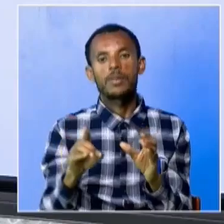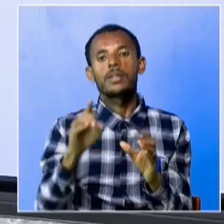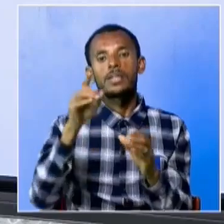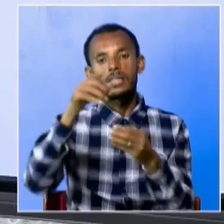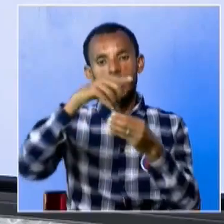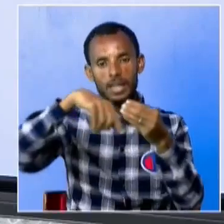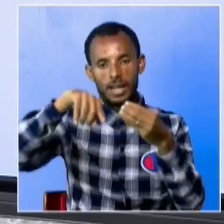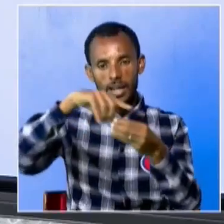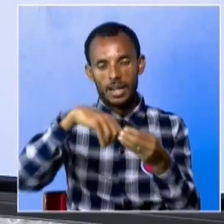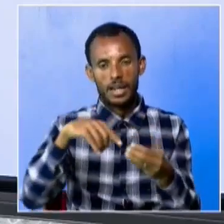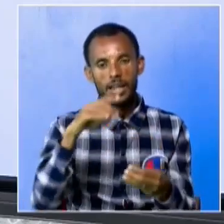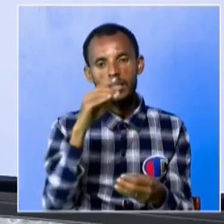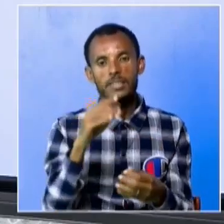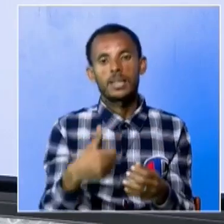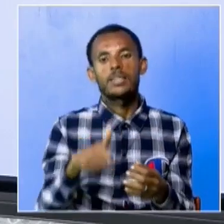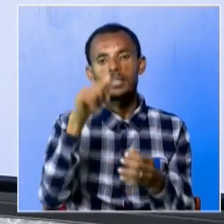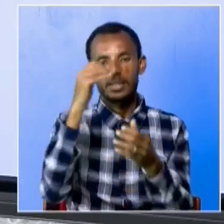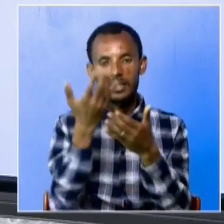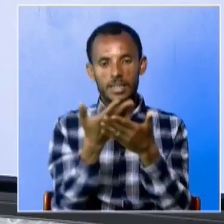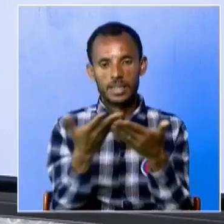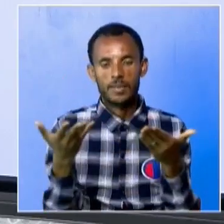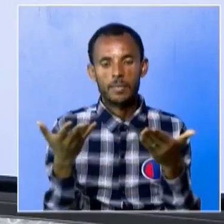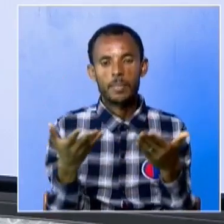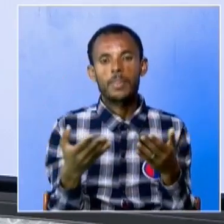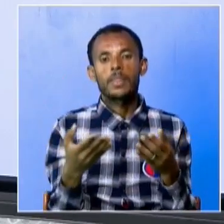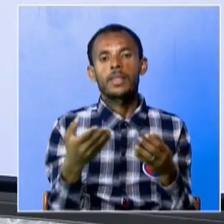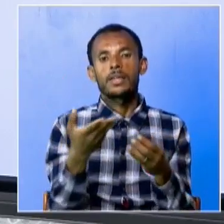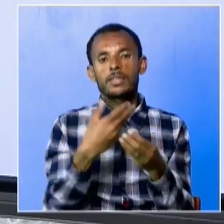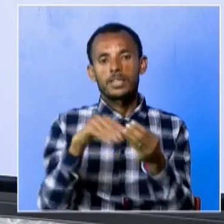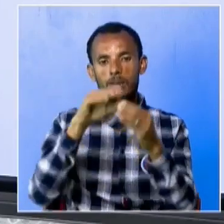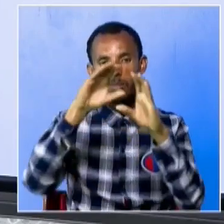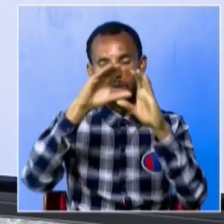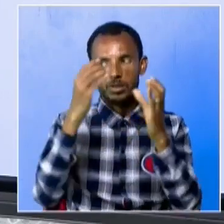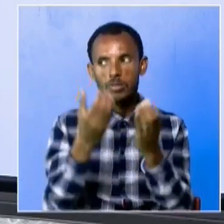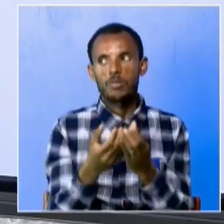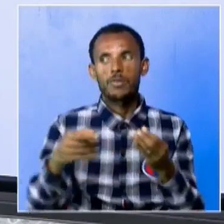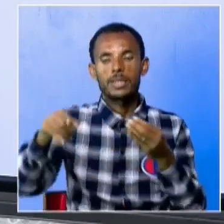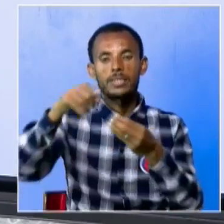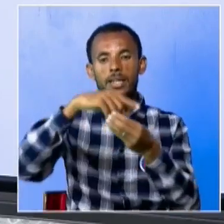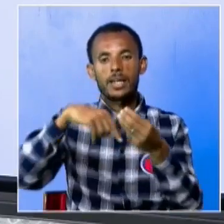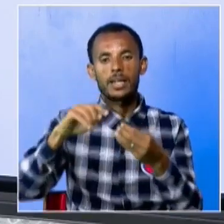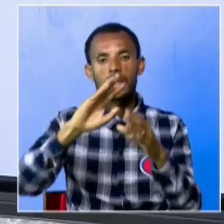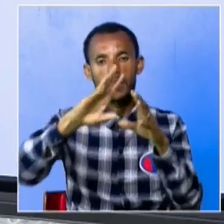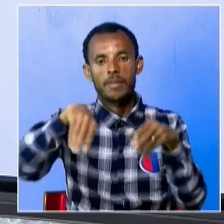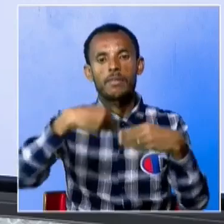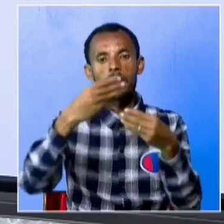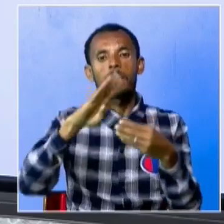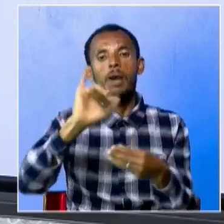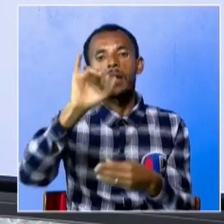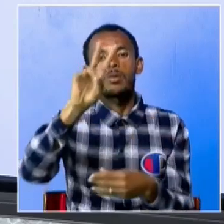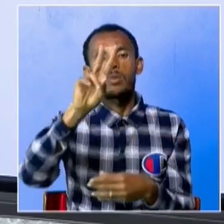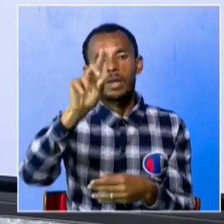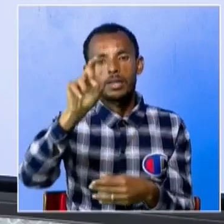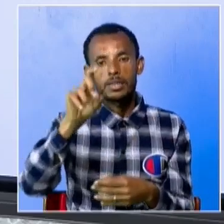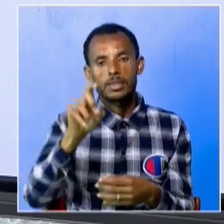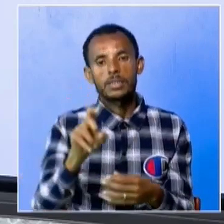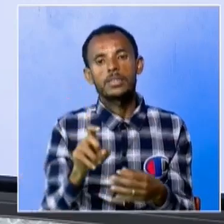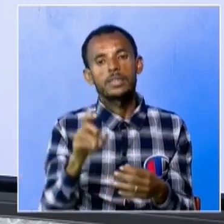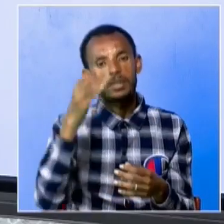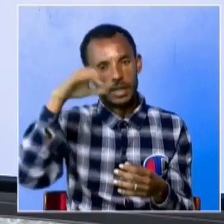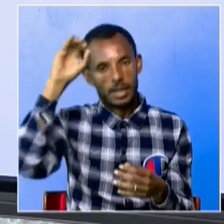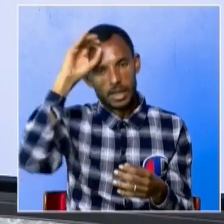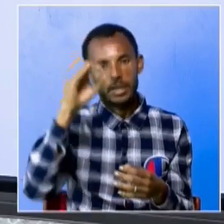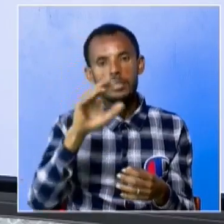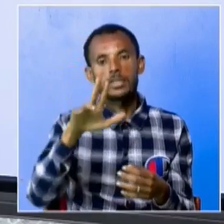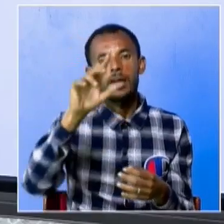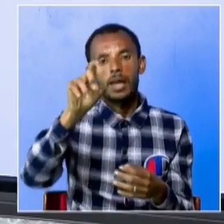circle. The other thing, a certain portion of the circle is given by 2x degree and 3x